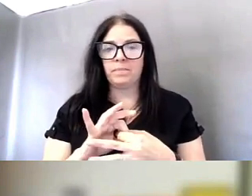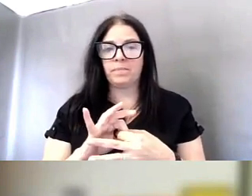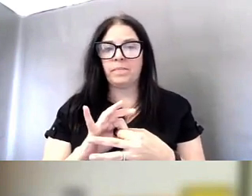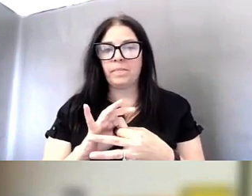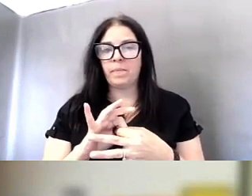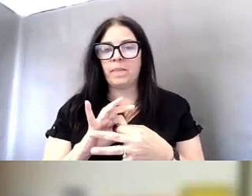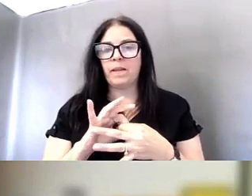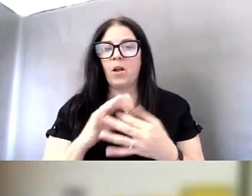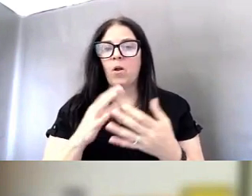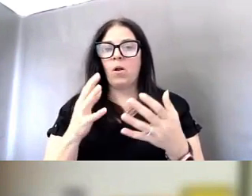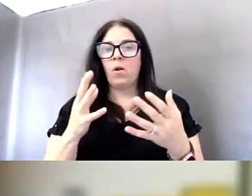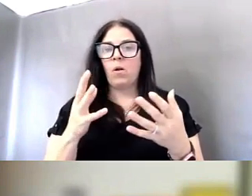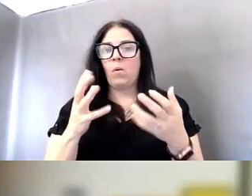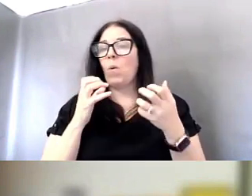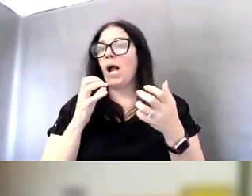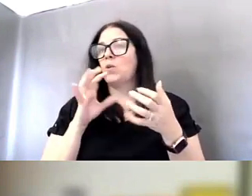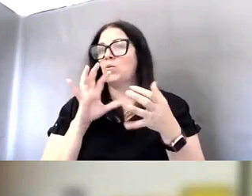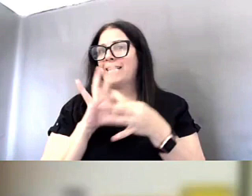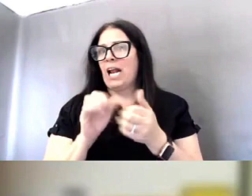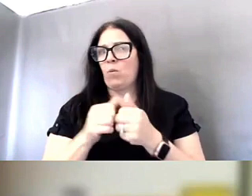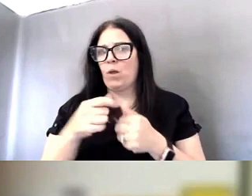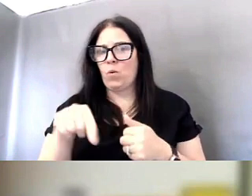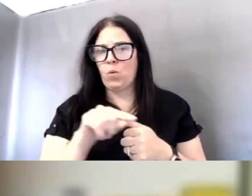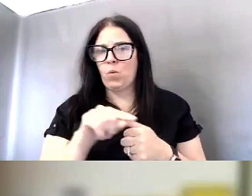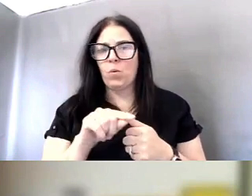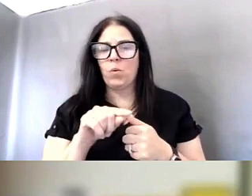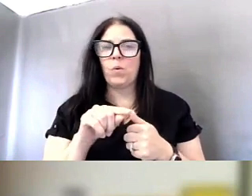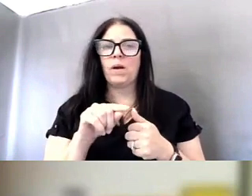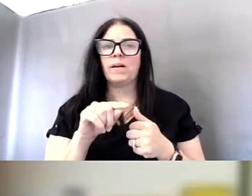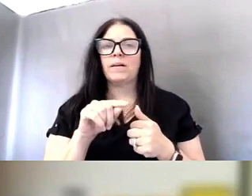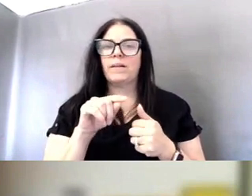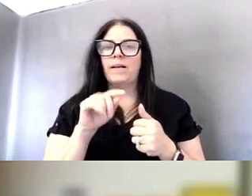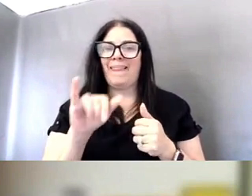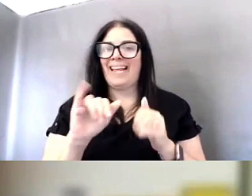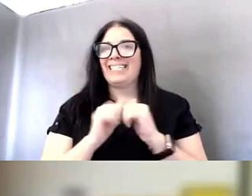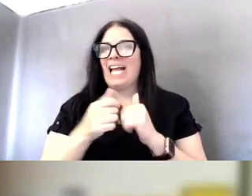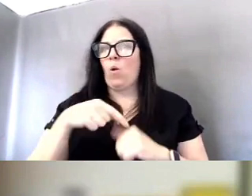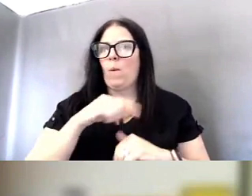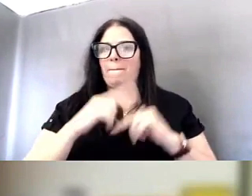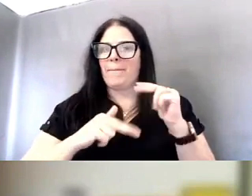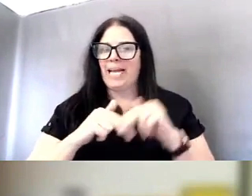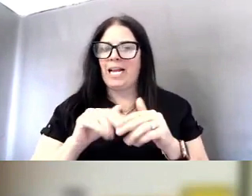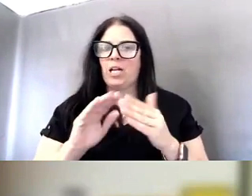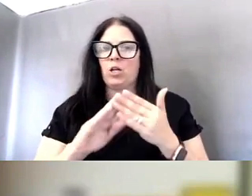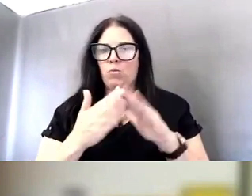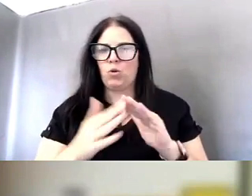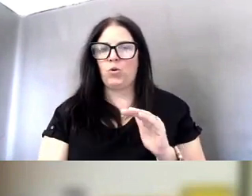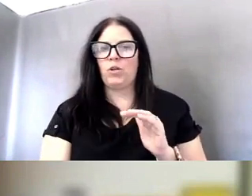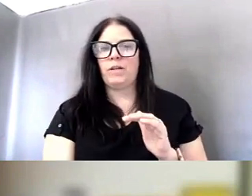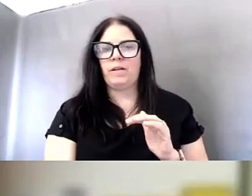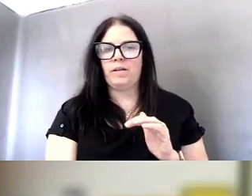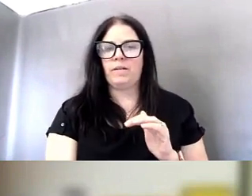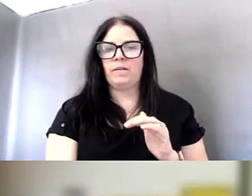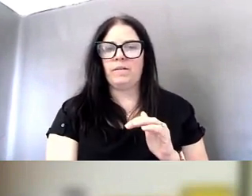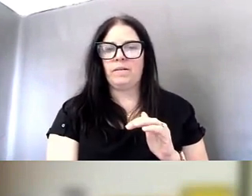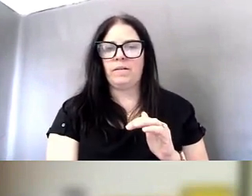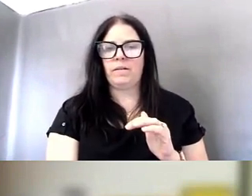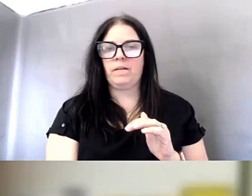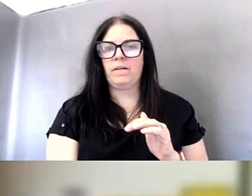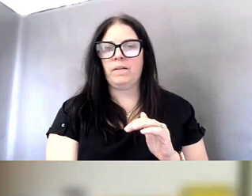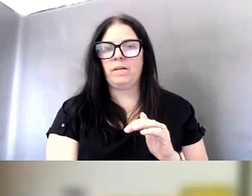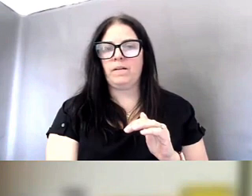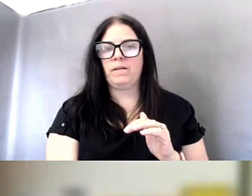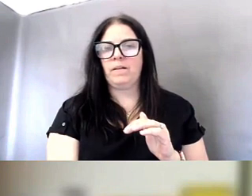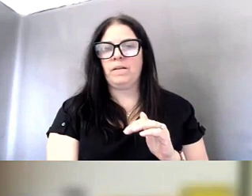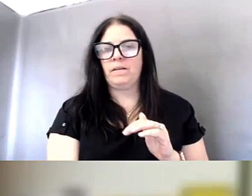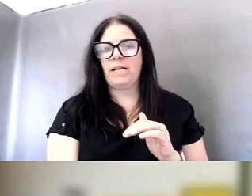connect directly with some of us, please do that, because that's how we are building that community. and support for each other.